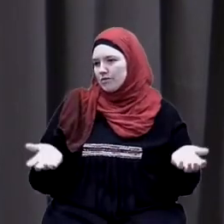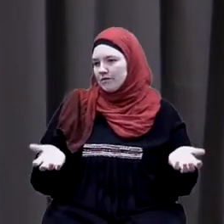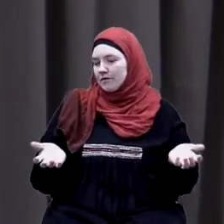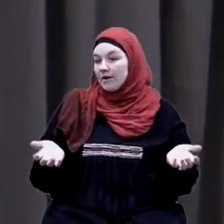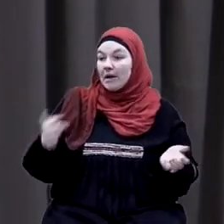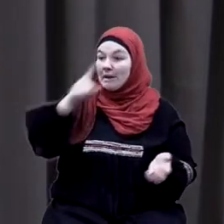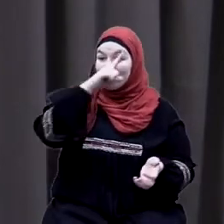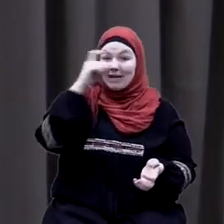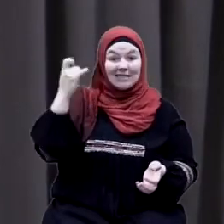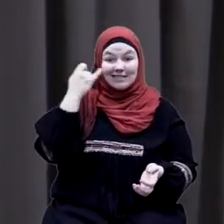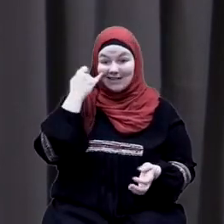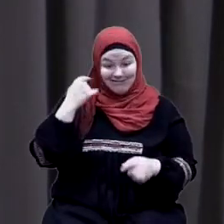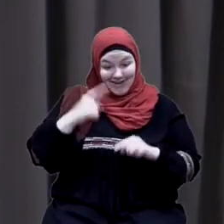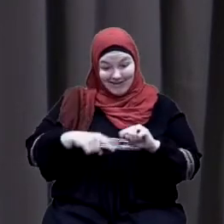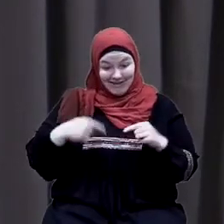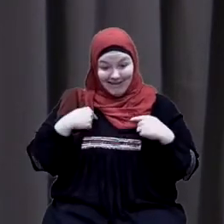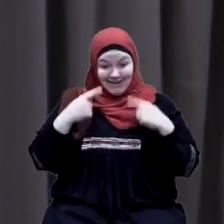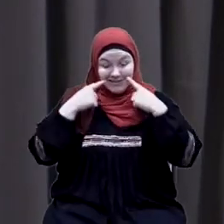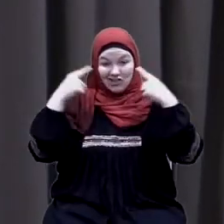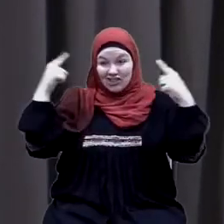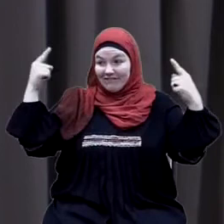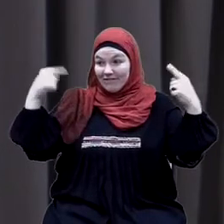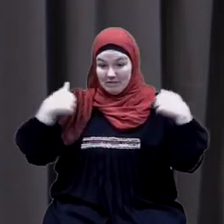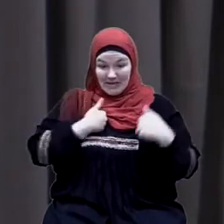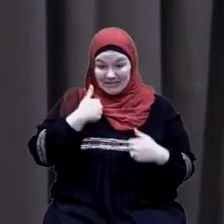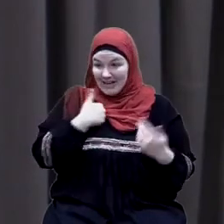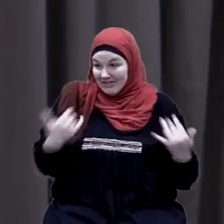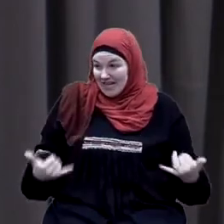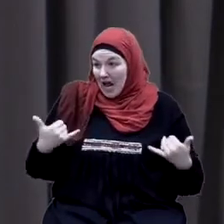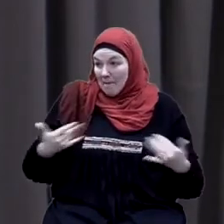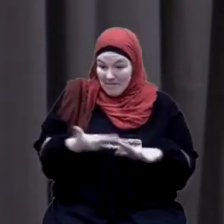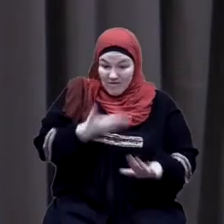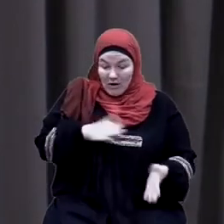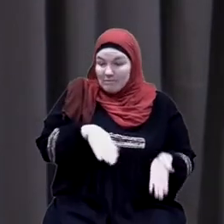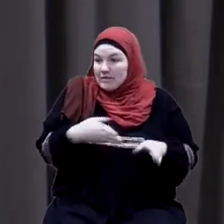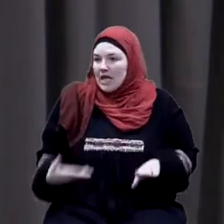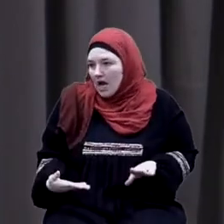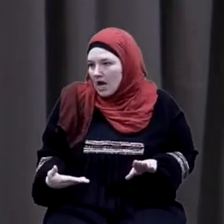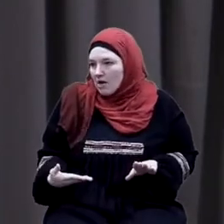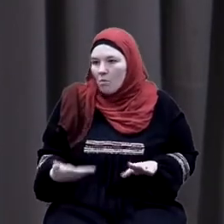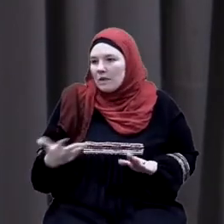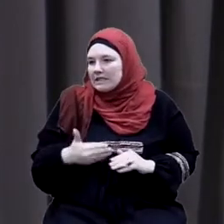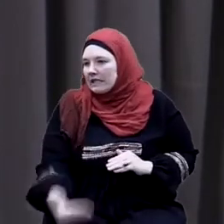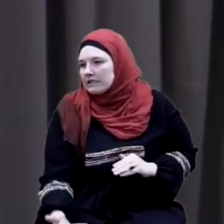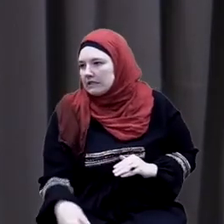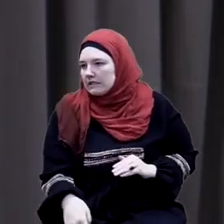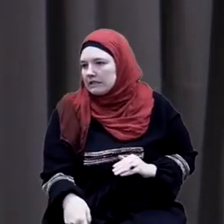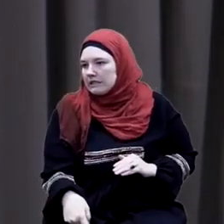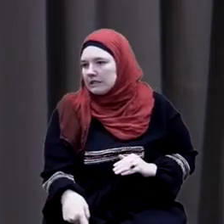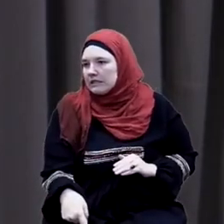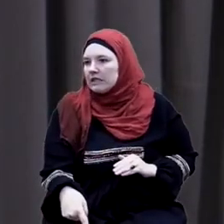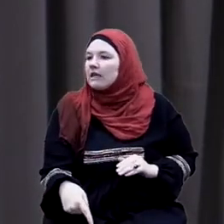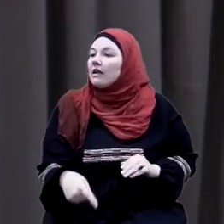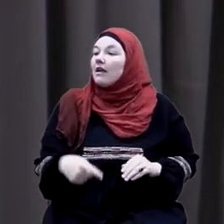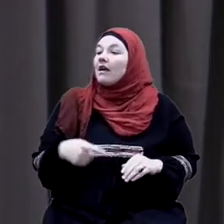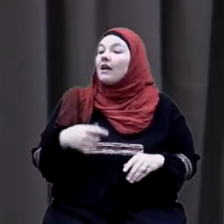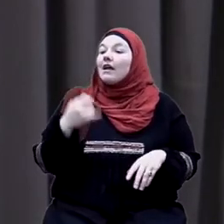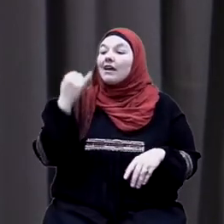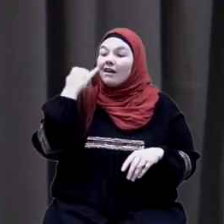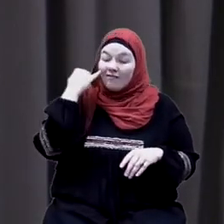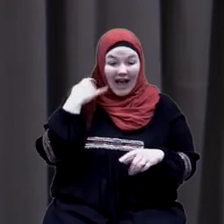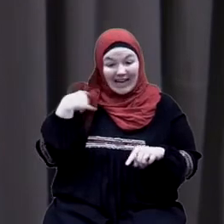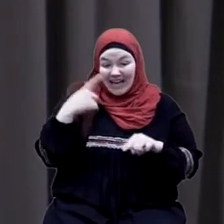Because if we cannot achieve all the hopes and dreams of our own ummah, then at